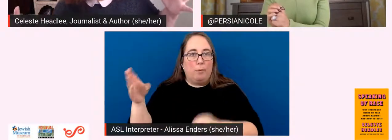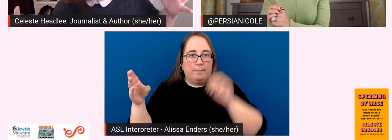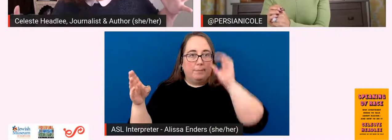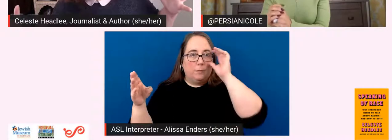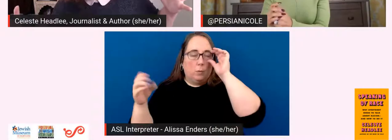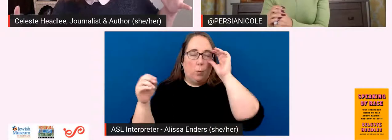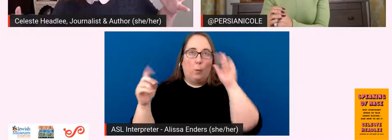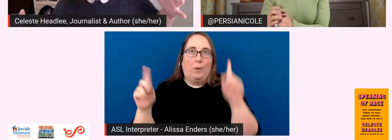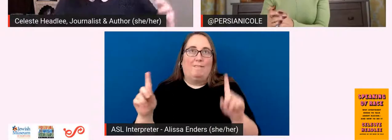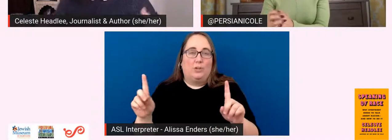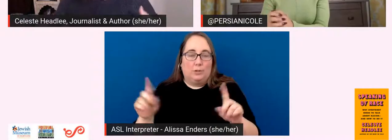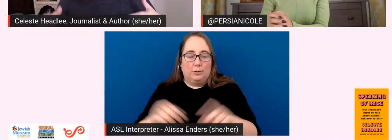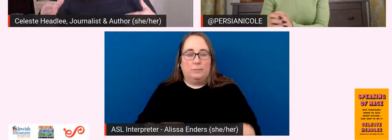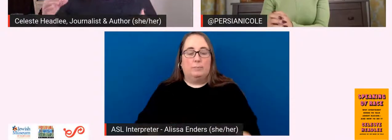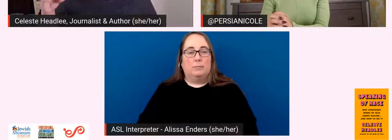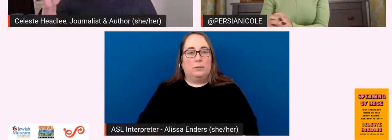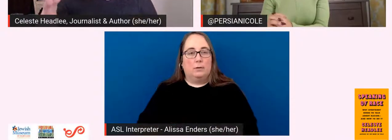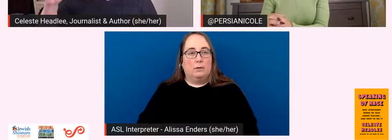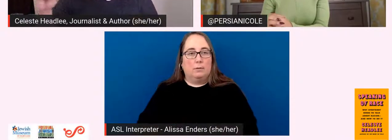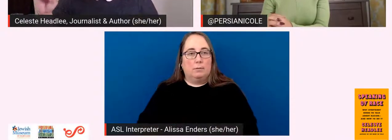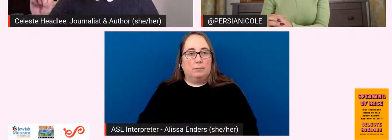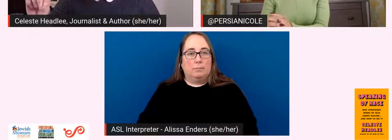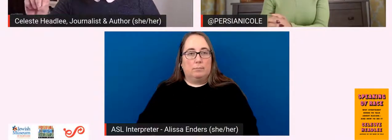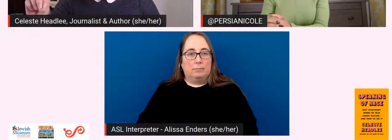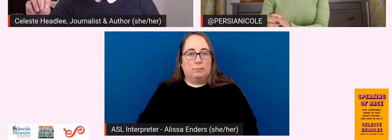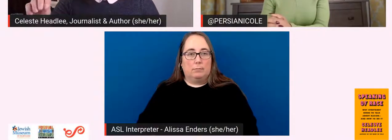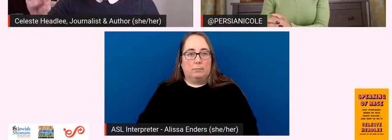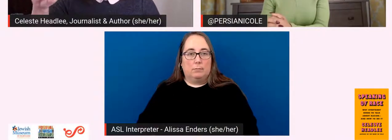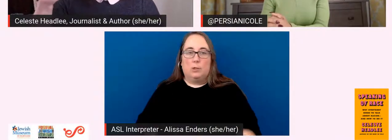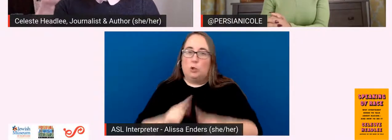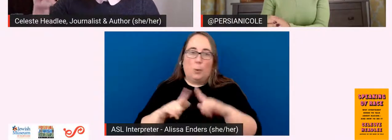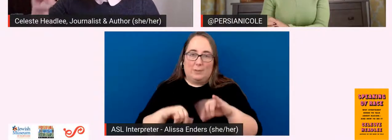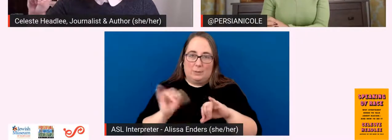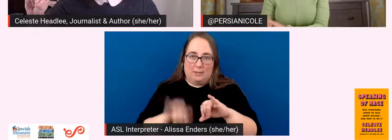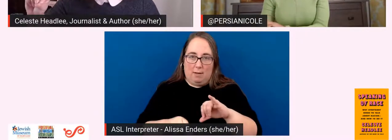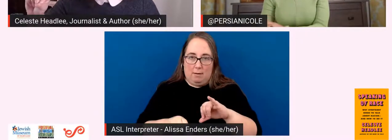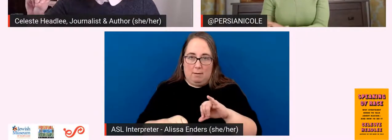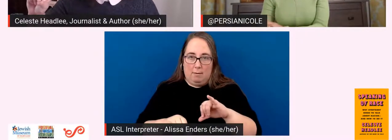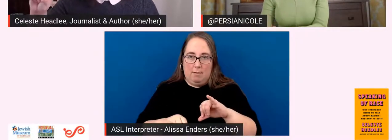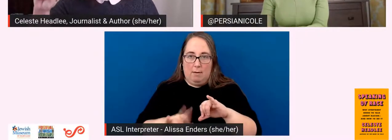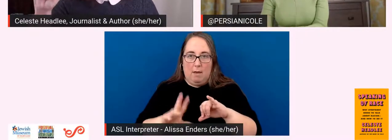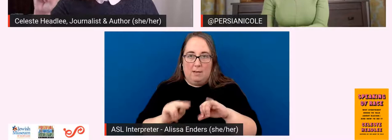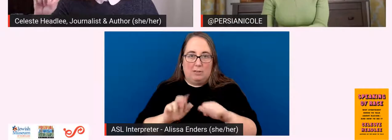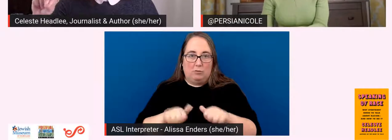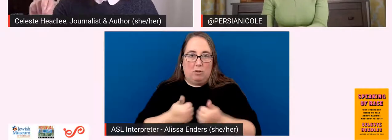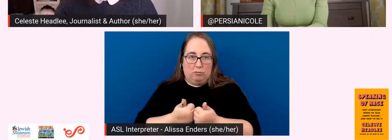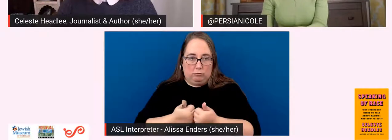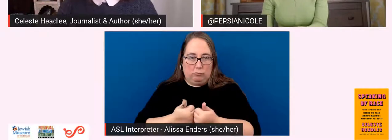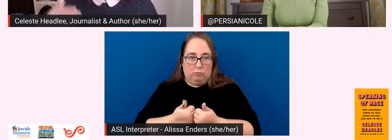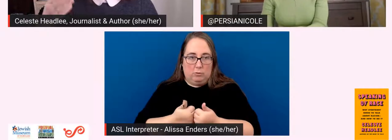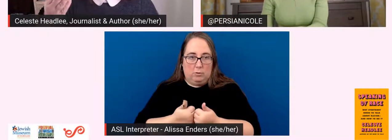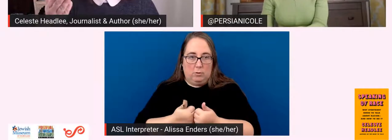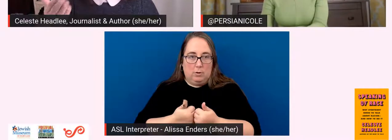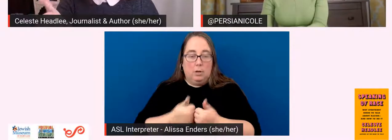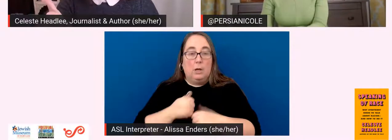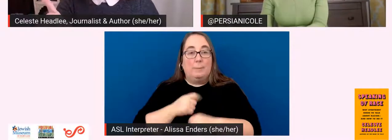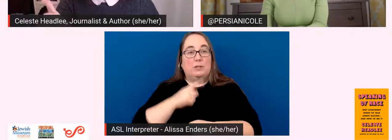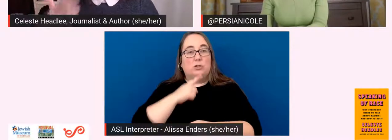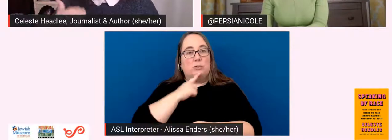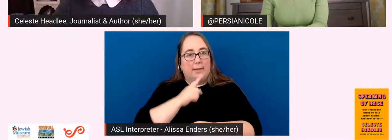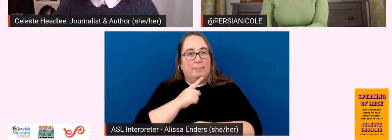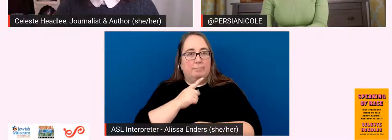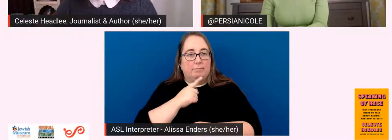wherever, you don't want that to stand as unchallenged. You want to make sure you at least say, you